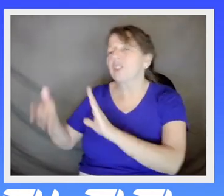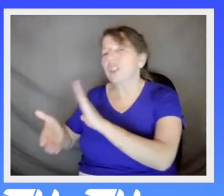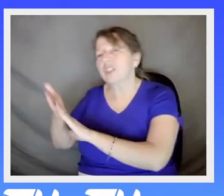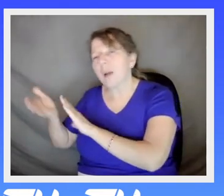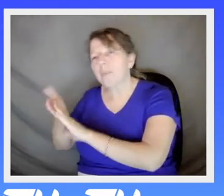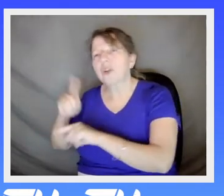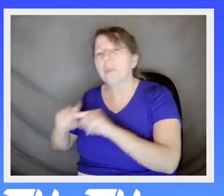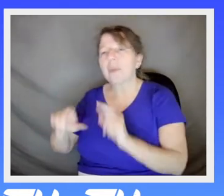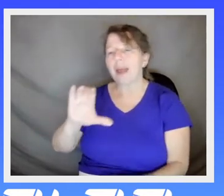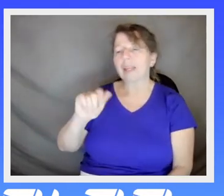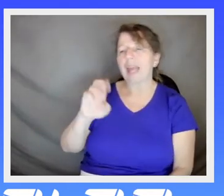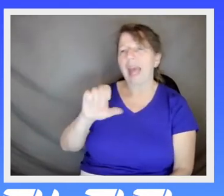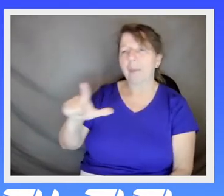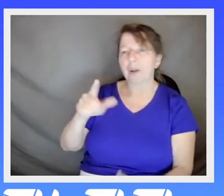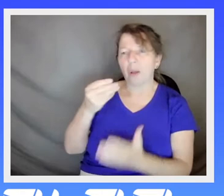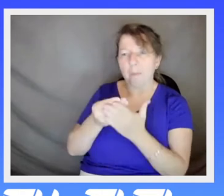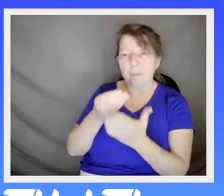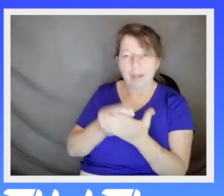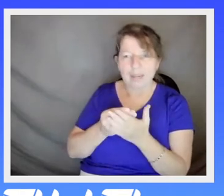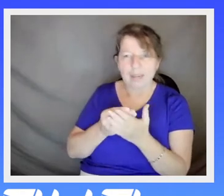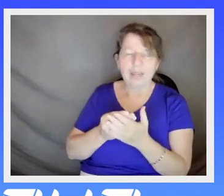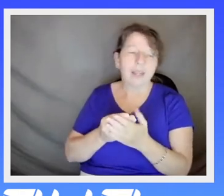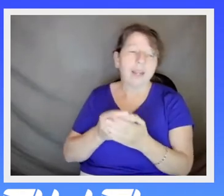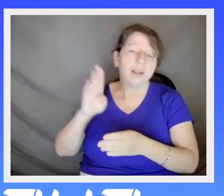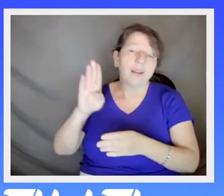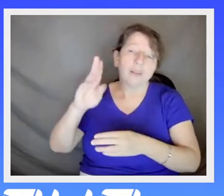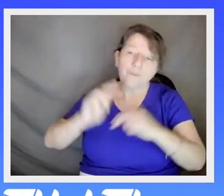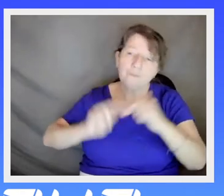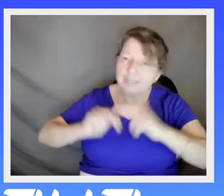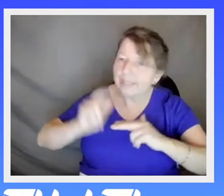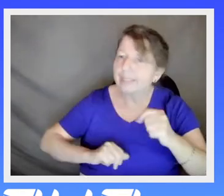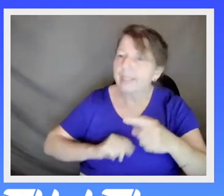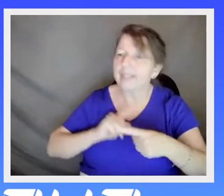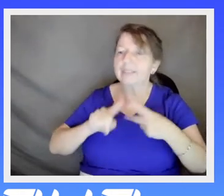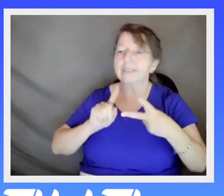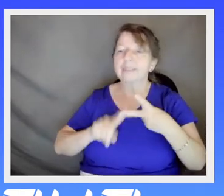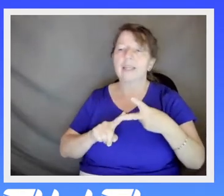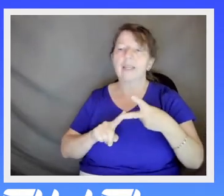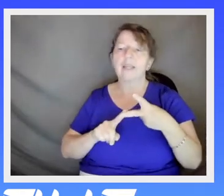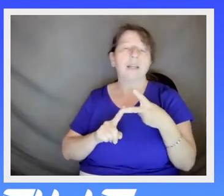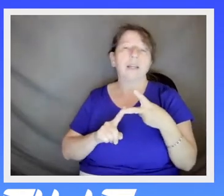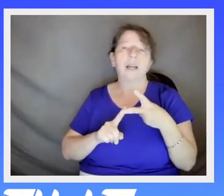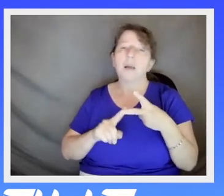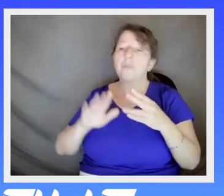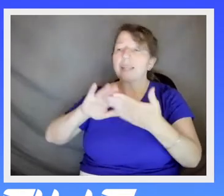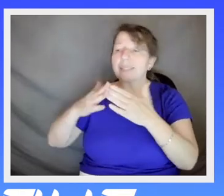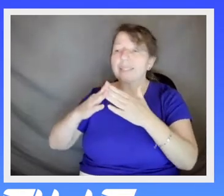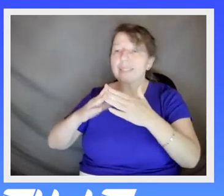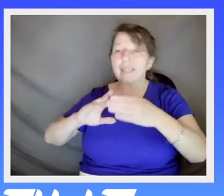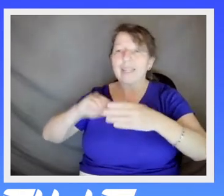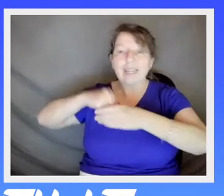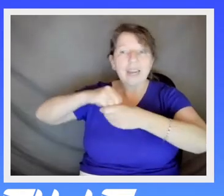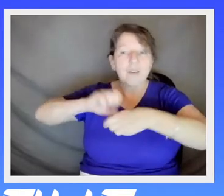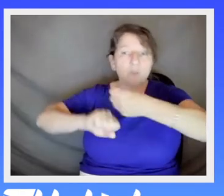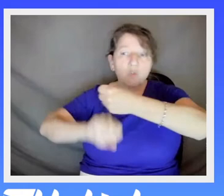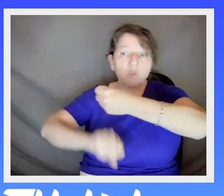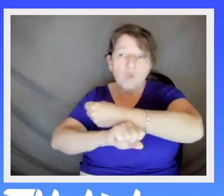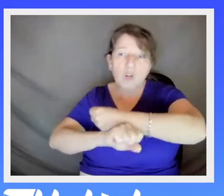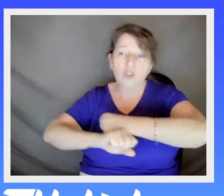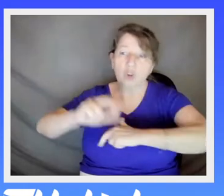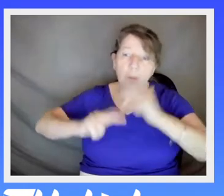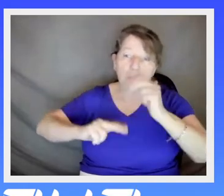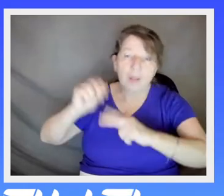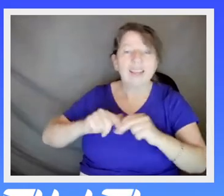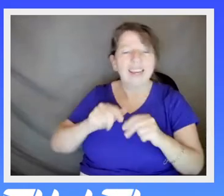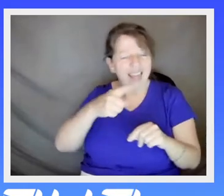budget side too, in the facilities and the development of city infrastructure that must integrate and be